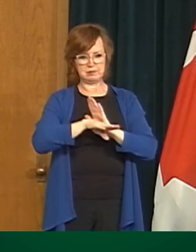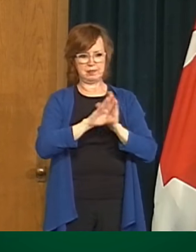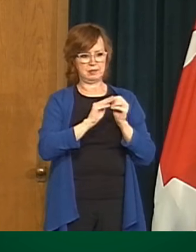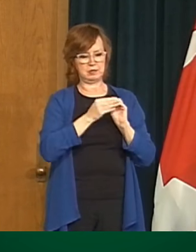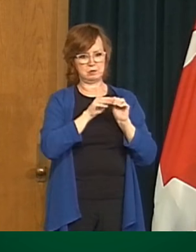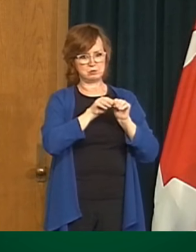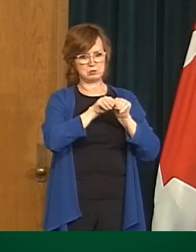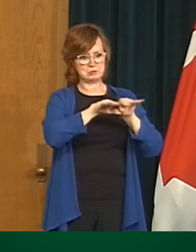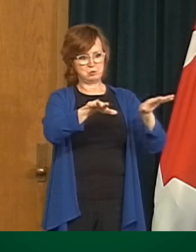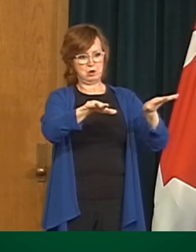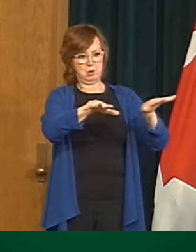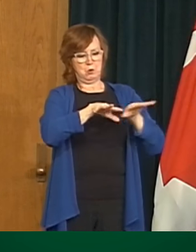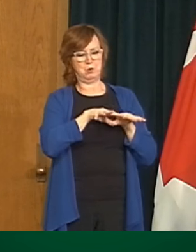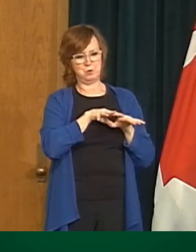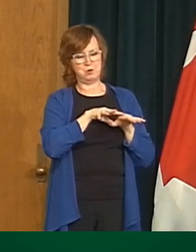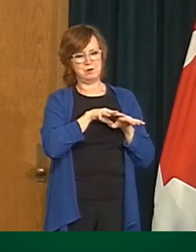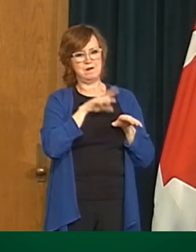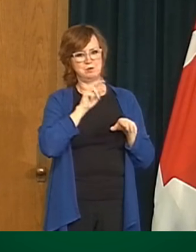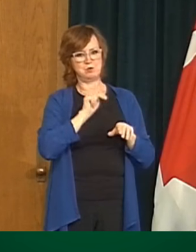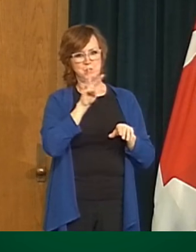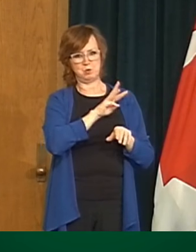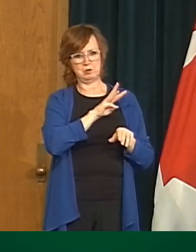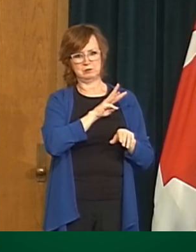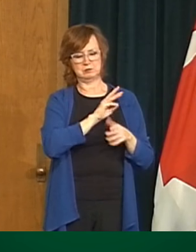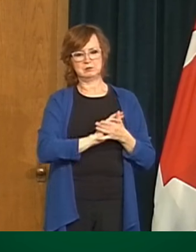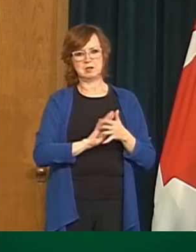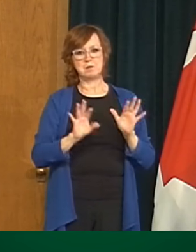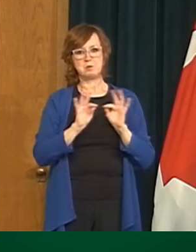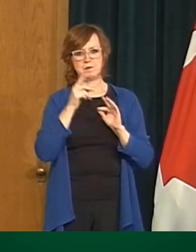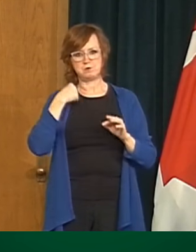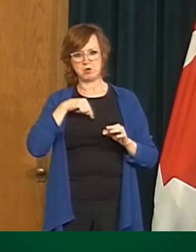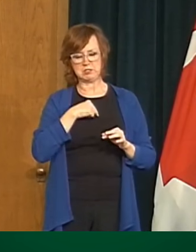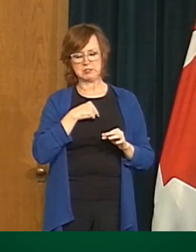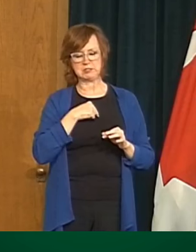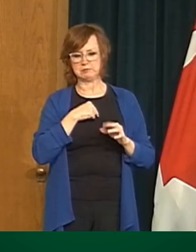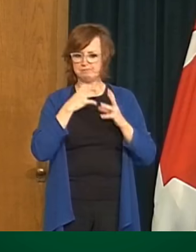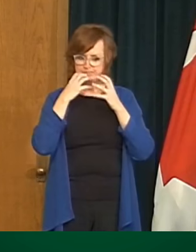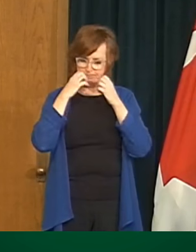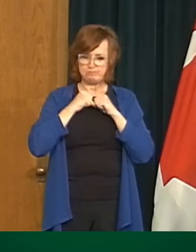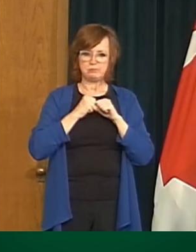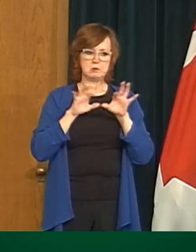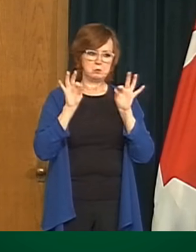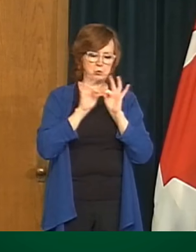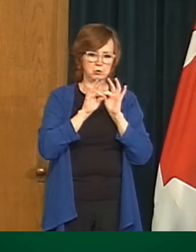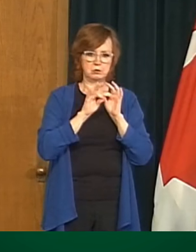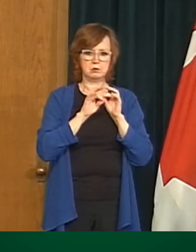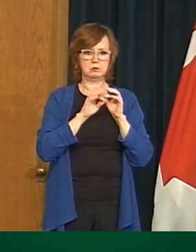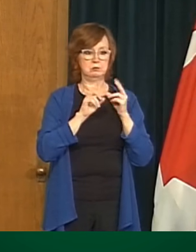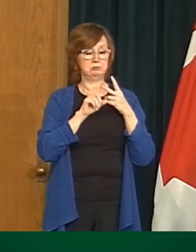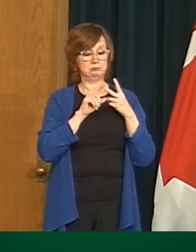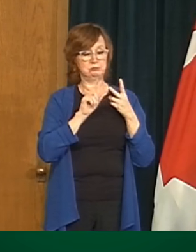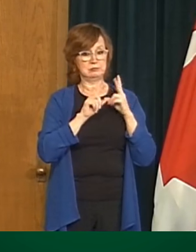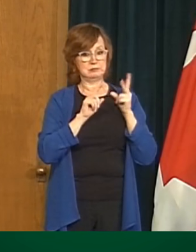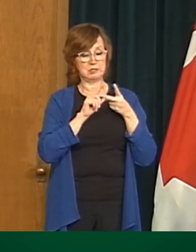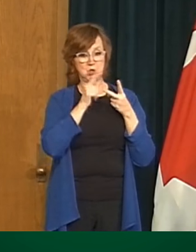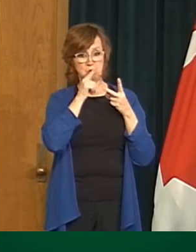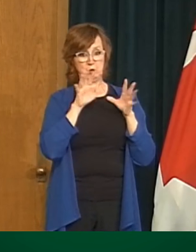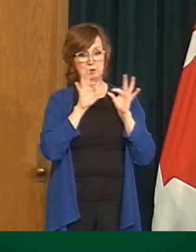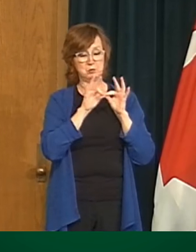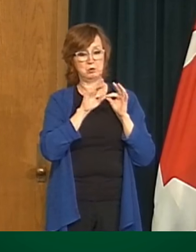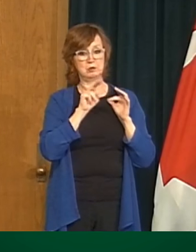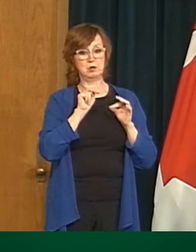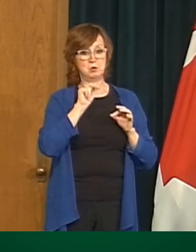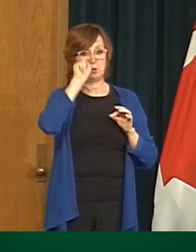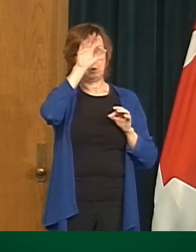if you will, in that area of the province. It's a priority 1 for us. It's a priority 1, I know, for the municipal leadership and the